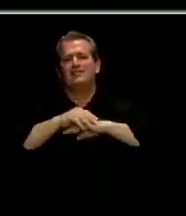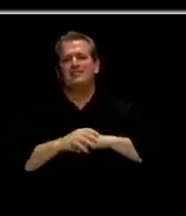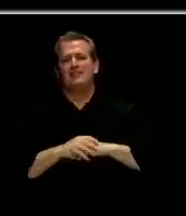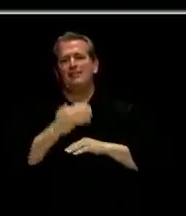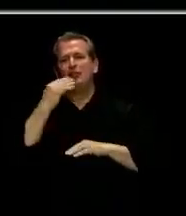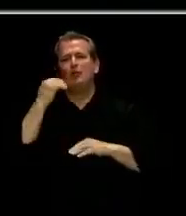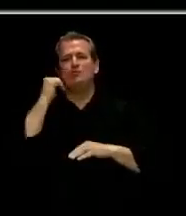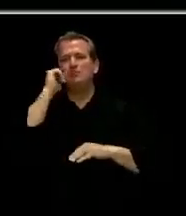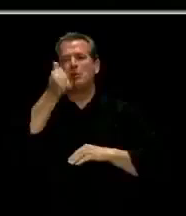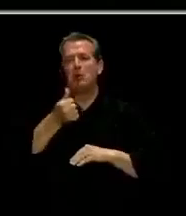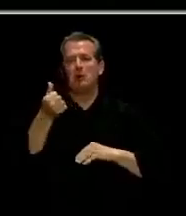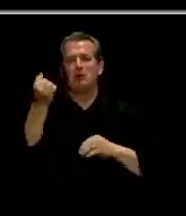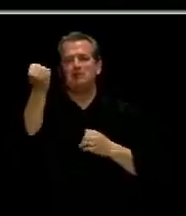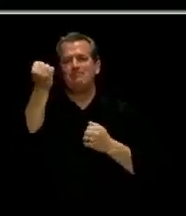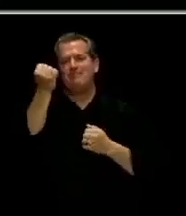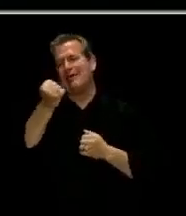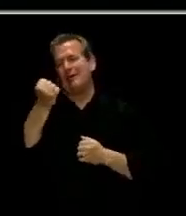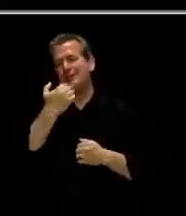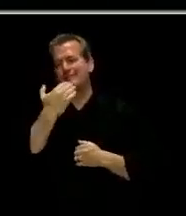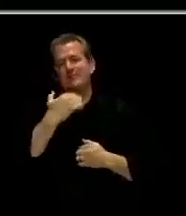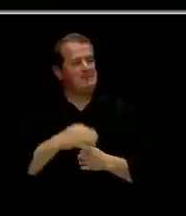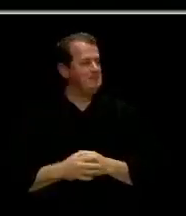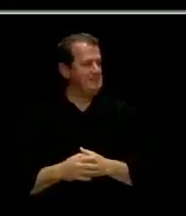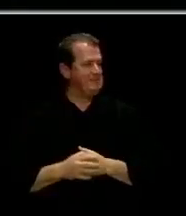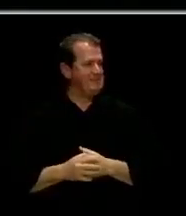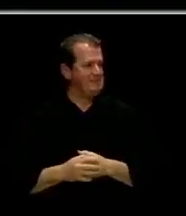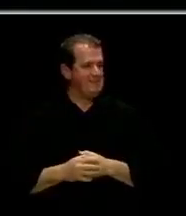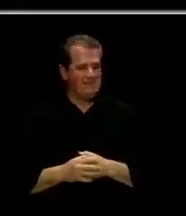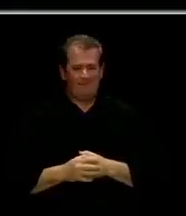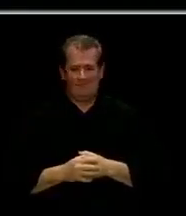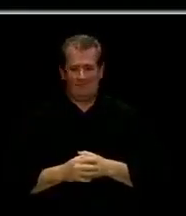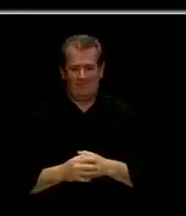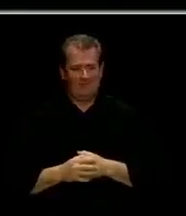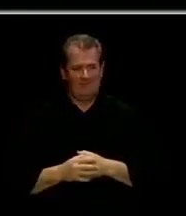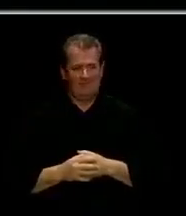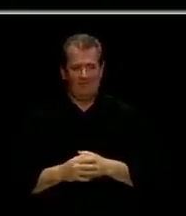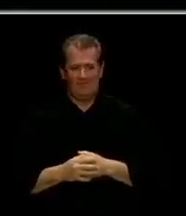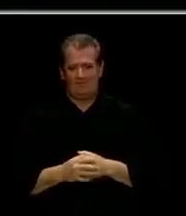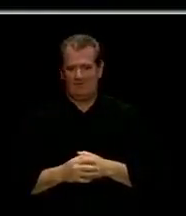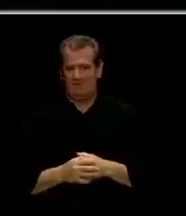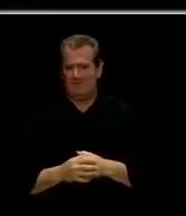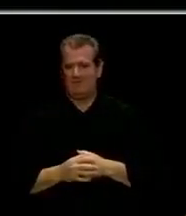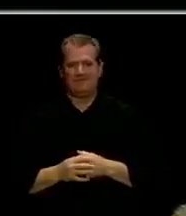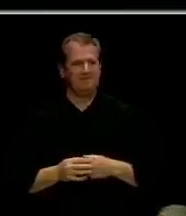summit. Are there cookies and cake over here?